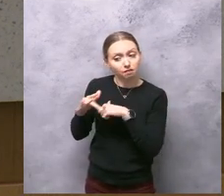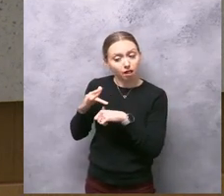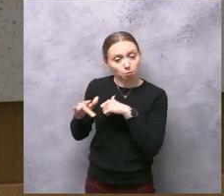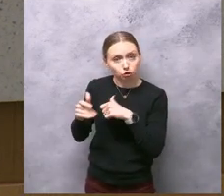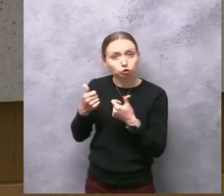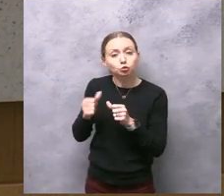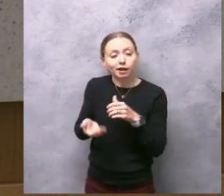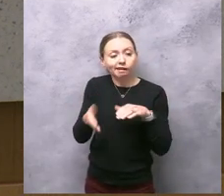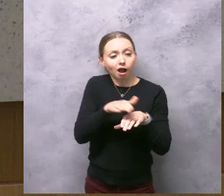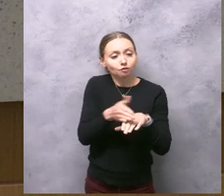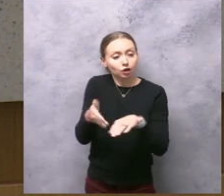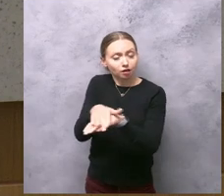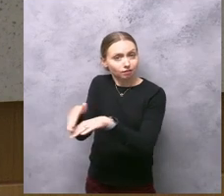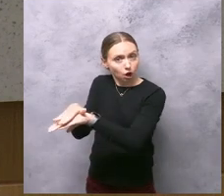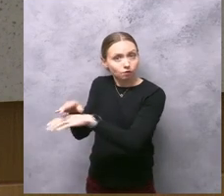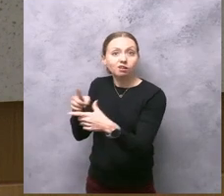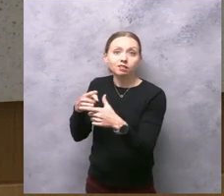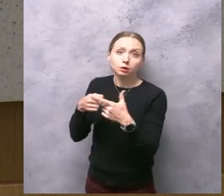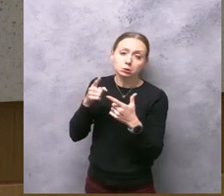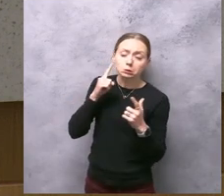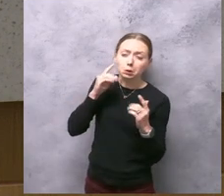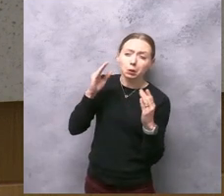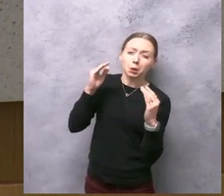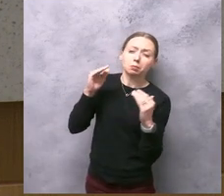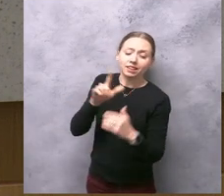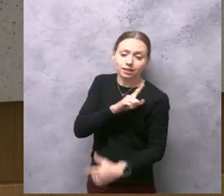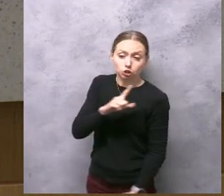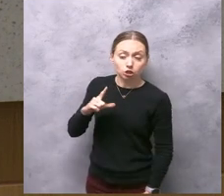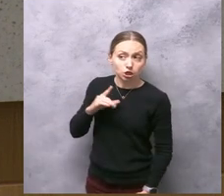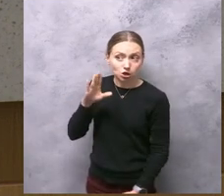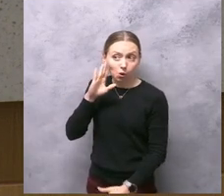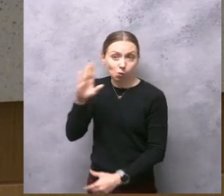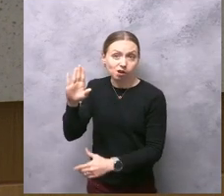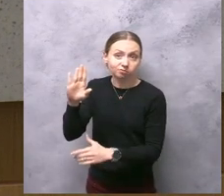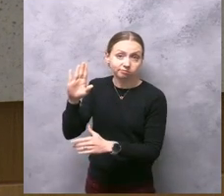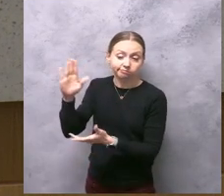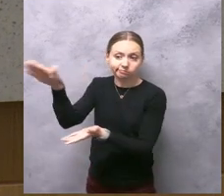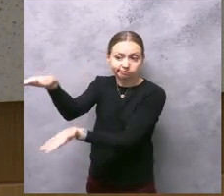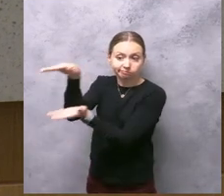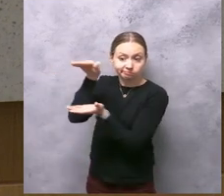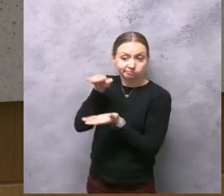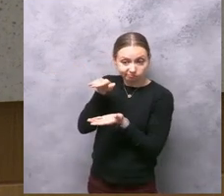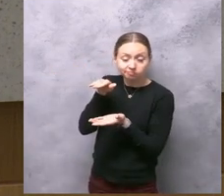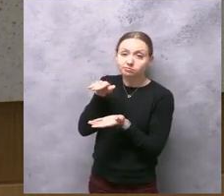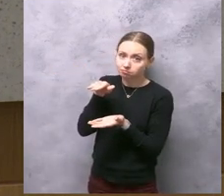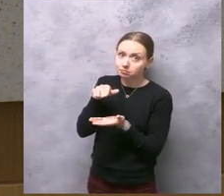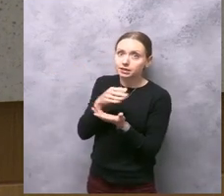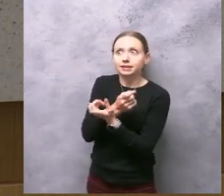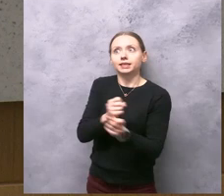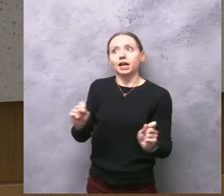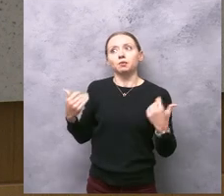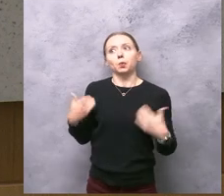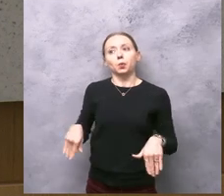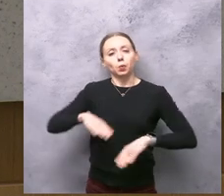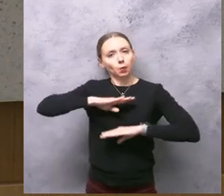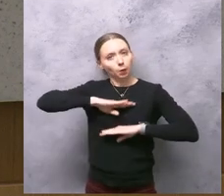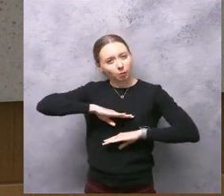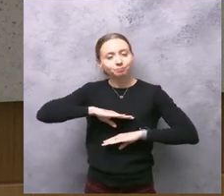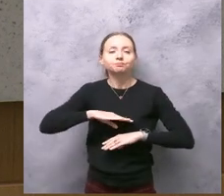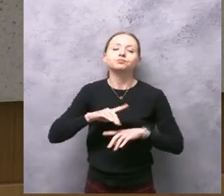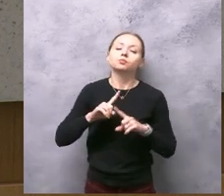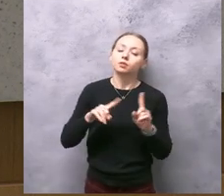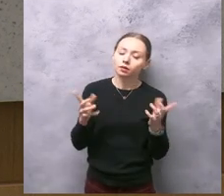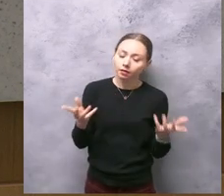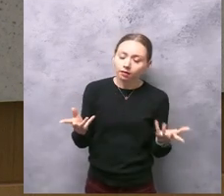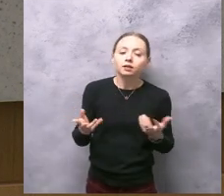also that the legislature will come to our rescue. But to kick it off, since I'm new here, and we